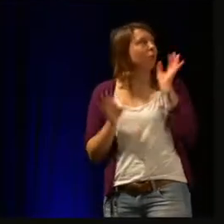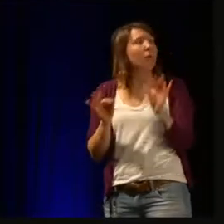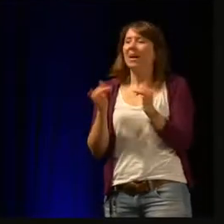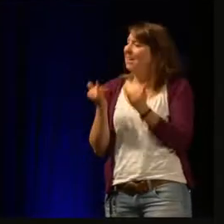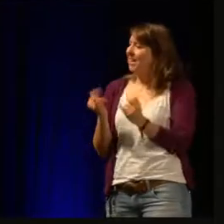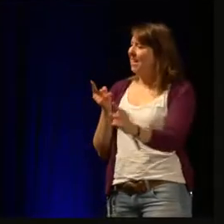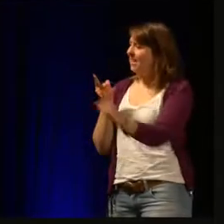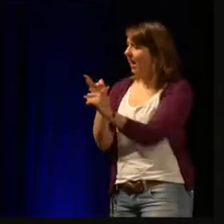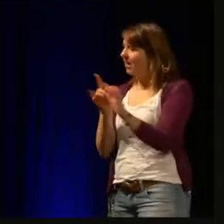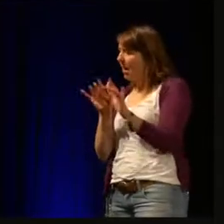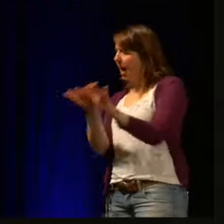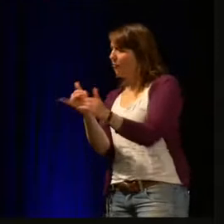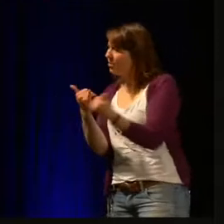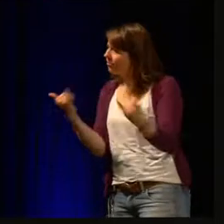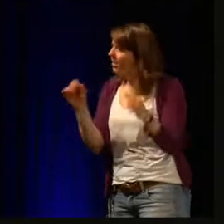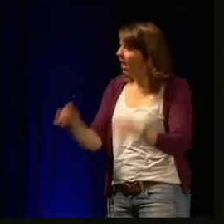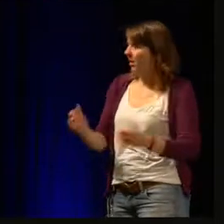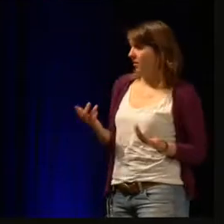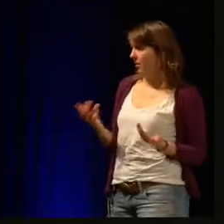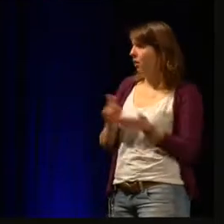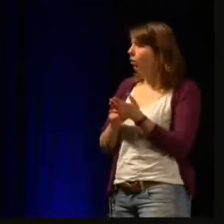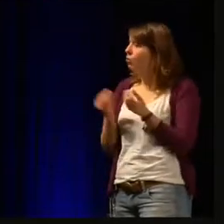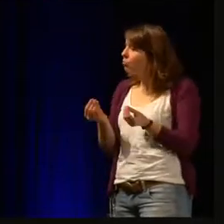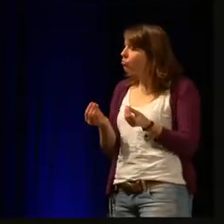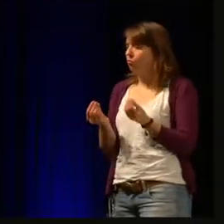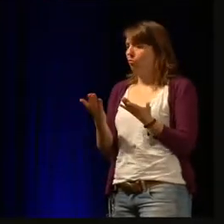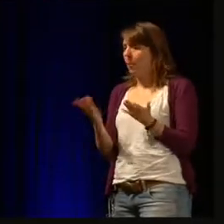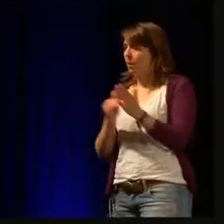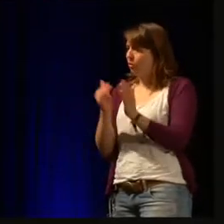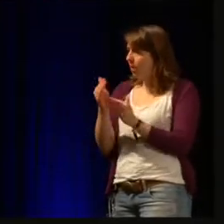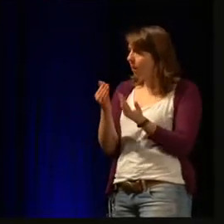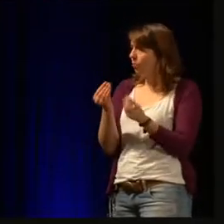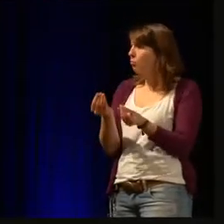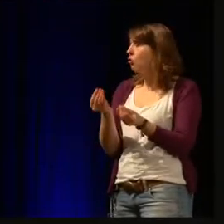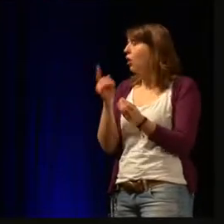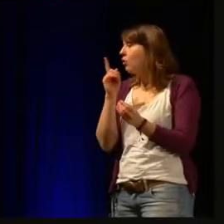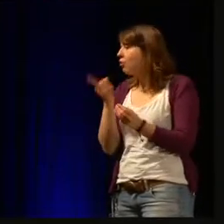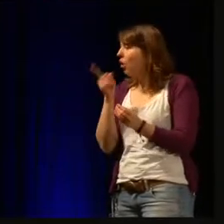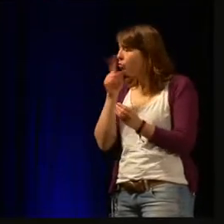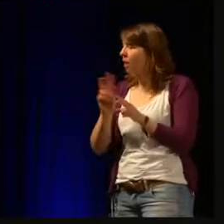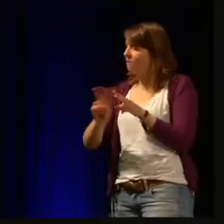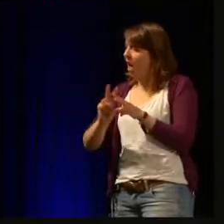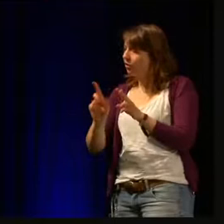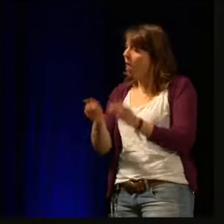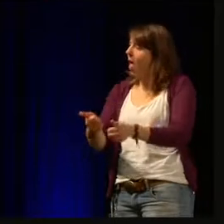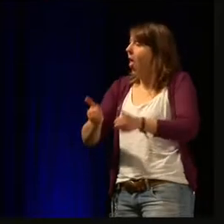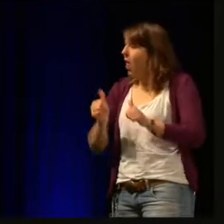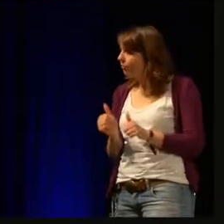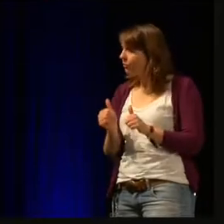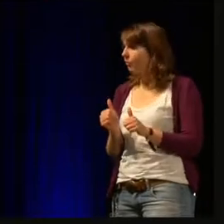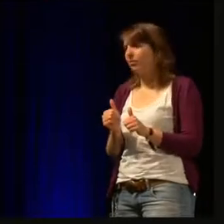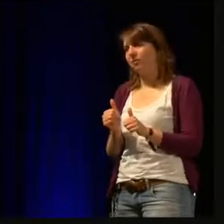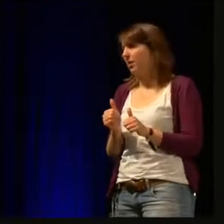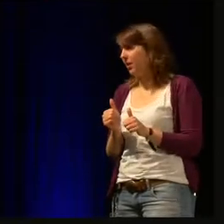So let's go back to taking direct influence. Those systems are sold as tools that